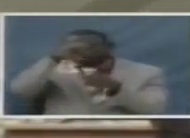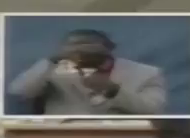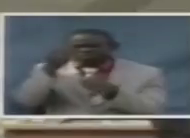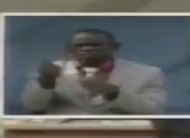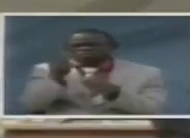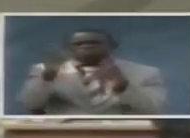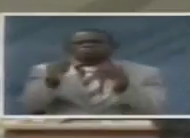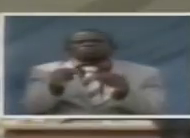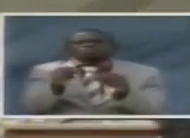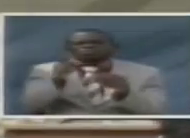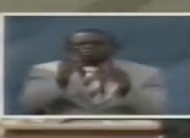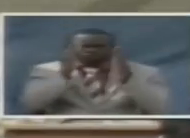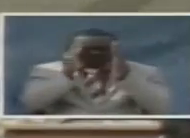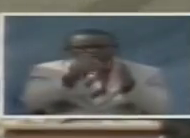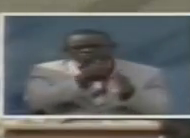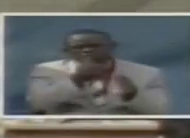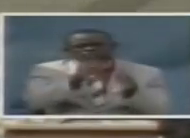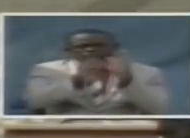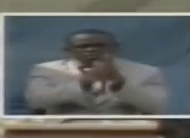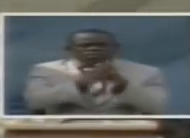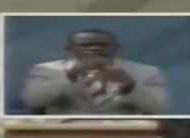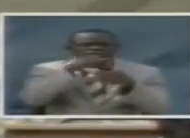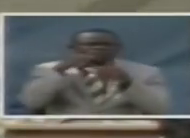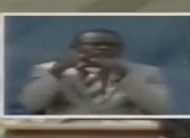agriculture and tourism.